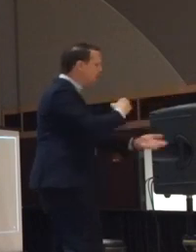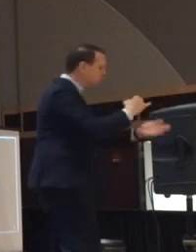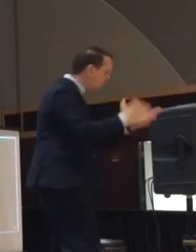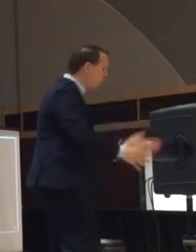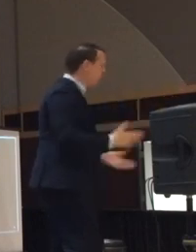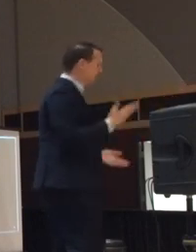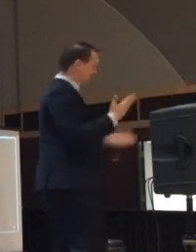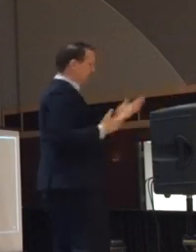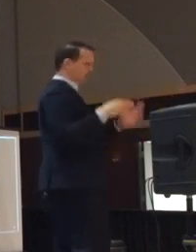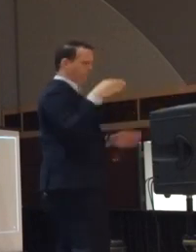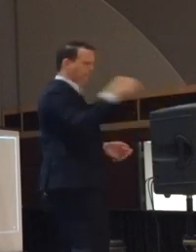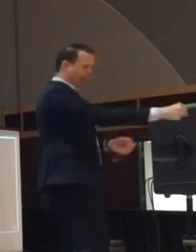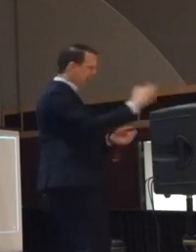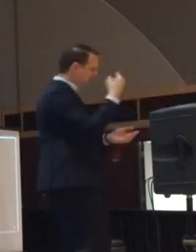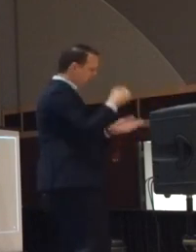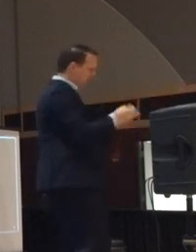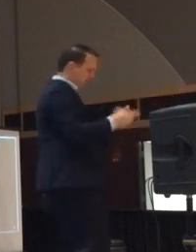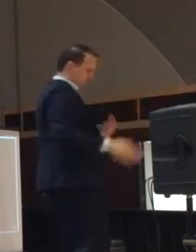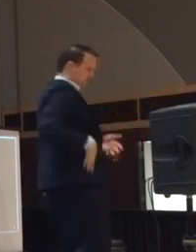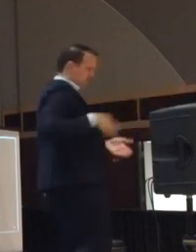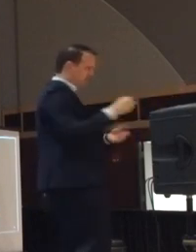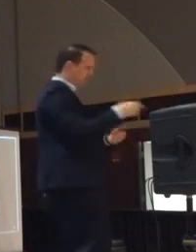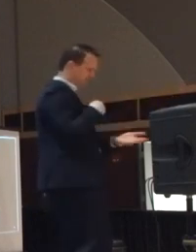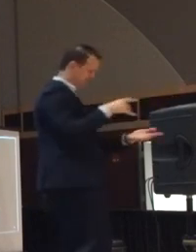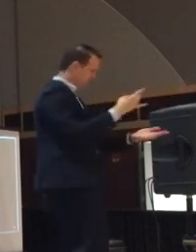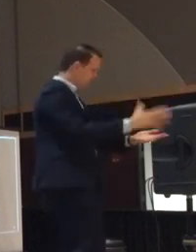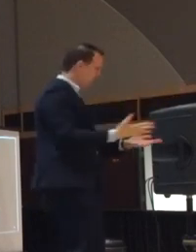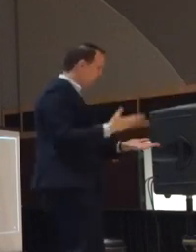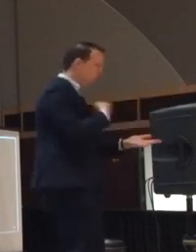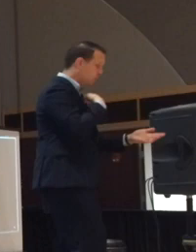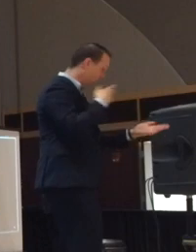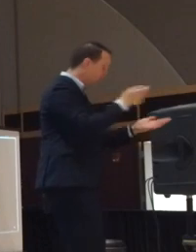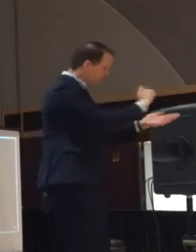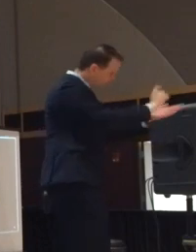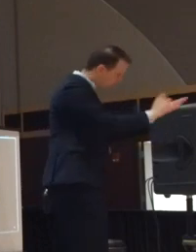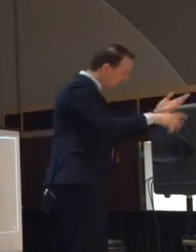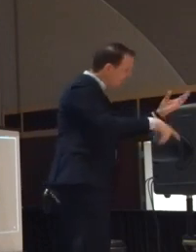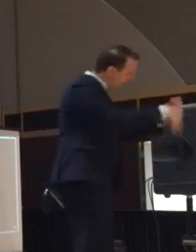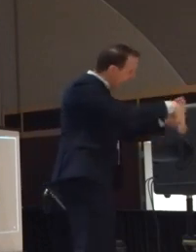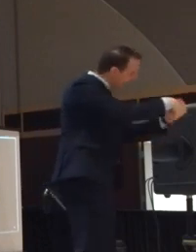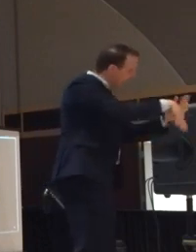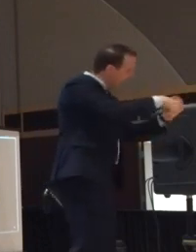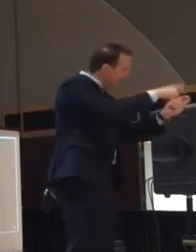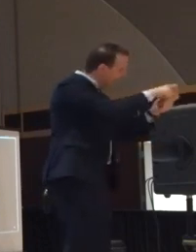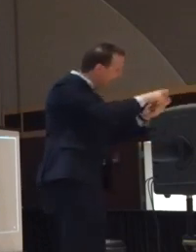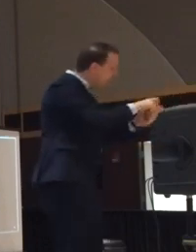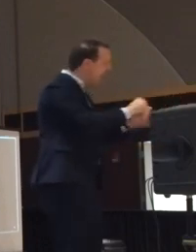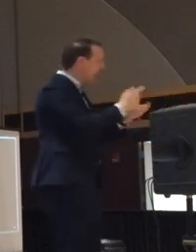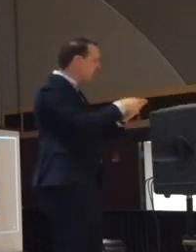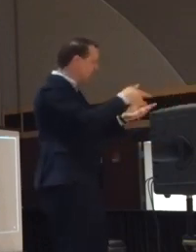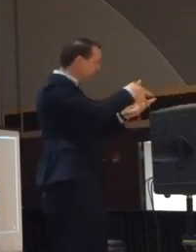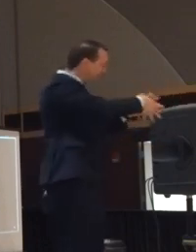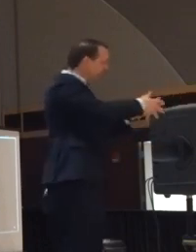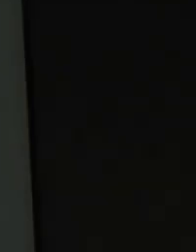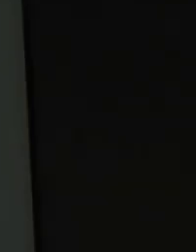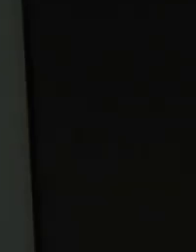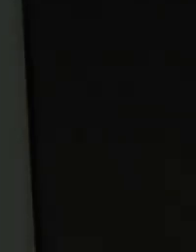a lot of money for. And I was going through there and we were marking in all the details. Like, how do you fasten the stuff